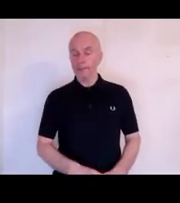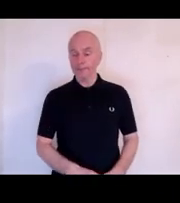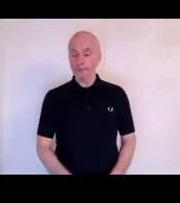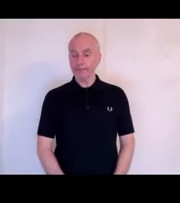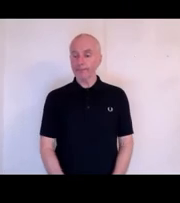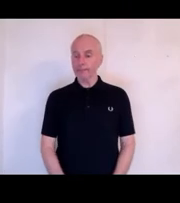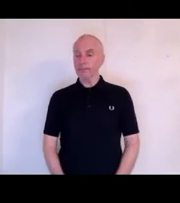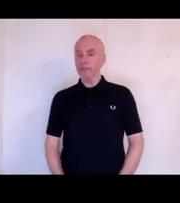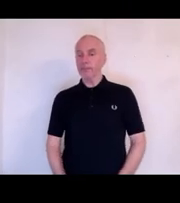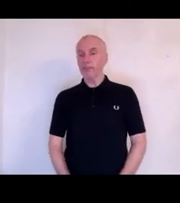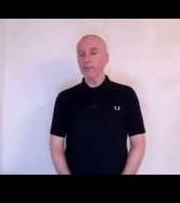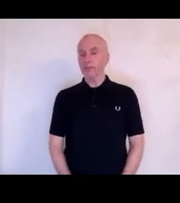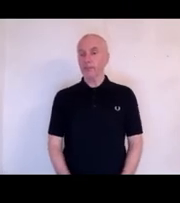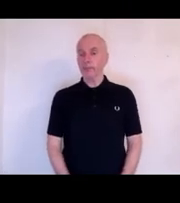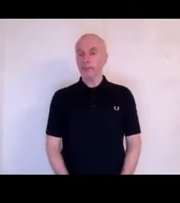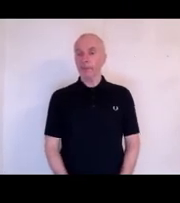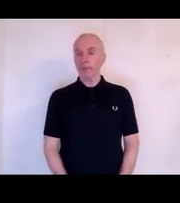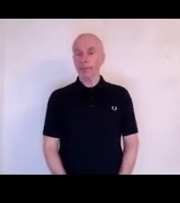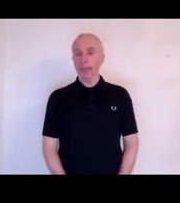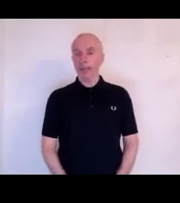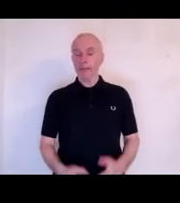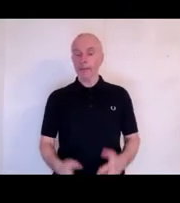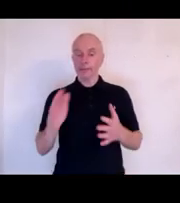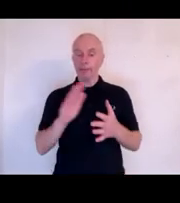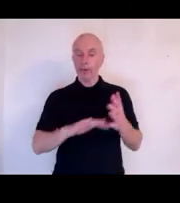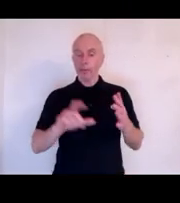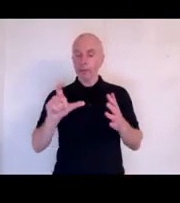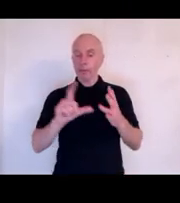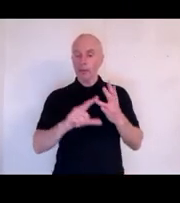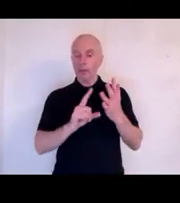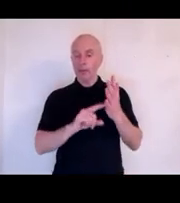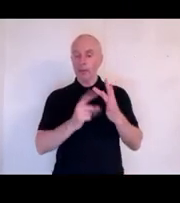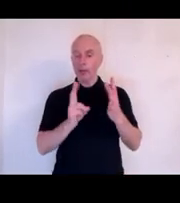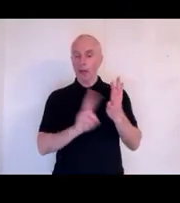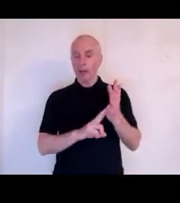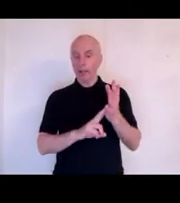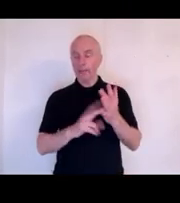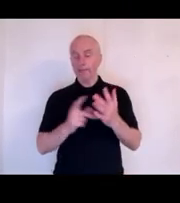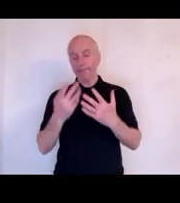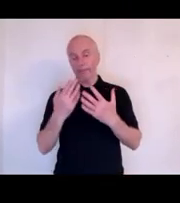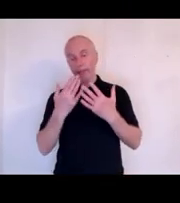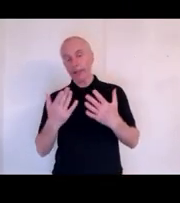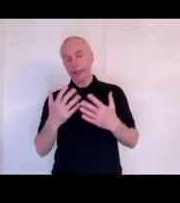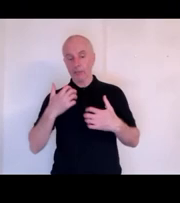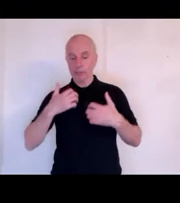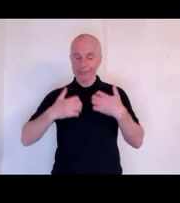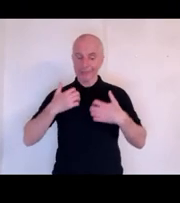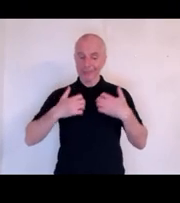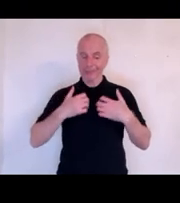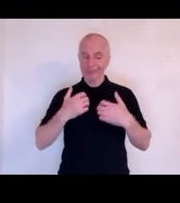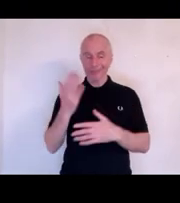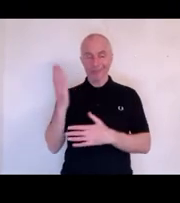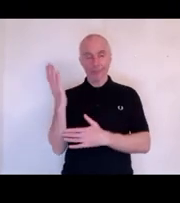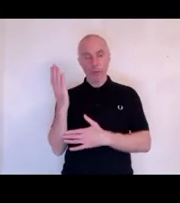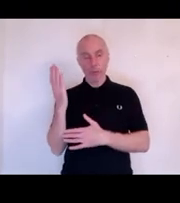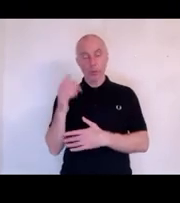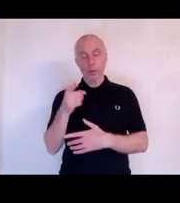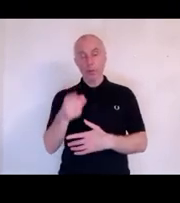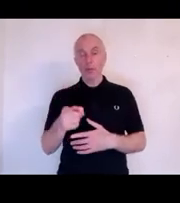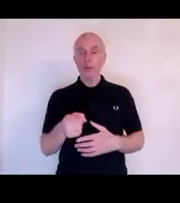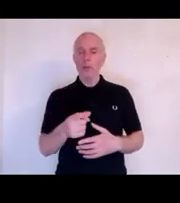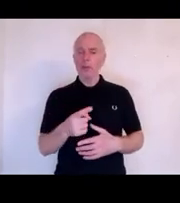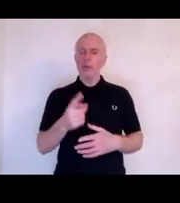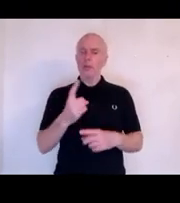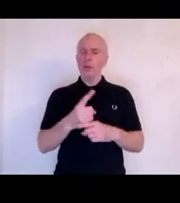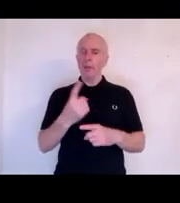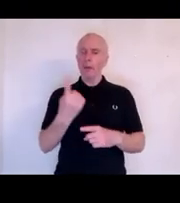So the first of which is from Colin. So thank you, Colin. Thank you very much for a very interesting talk. You mentioned one of the experiments containing